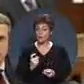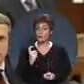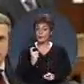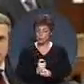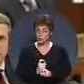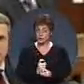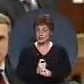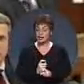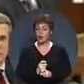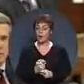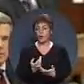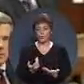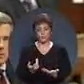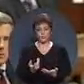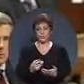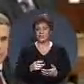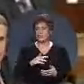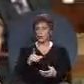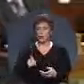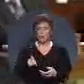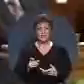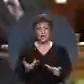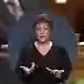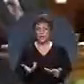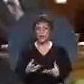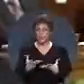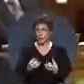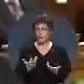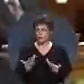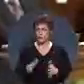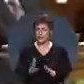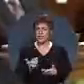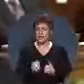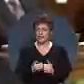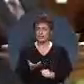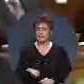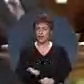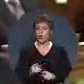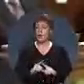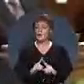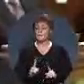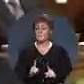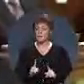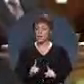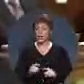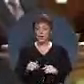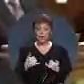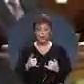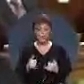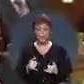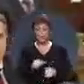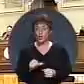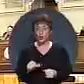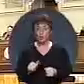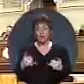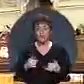government agree to our plan and pass those bills this afternoon, or is this all about their crass political partners playing with the safety of our